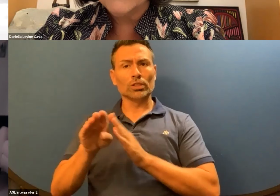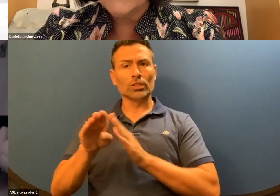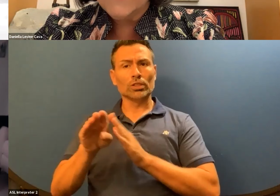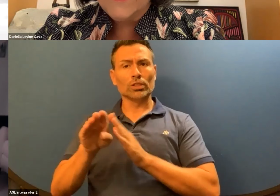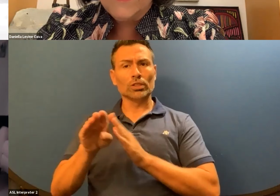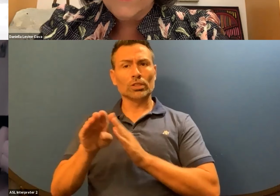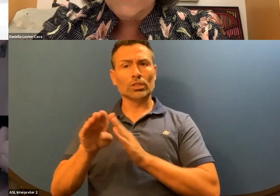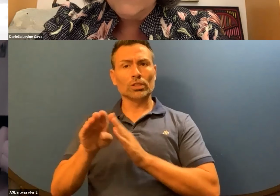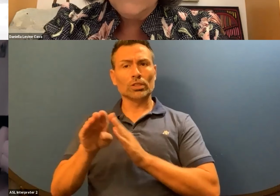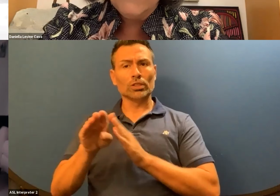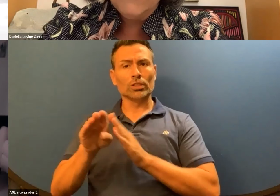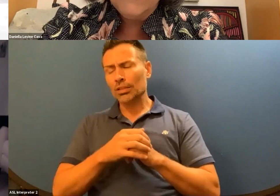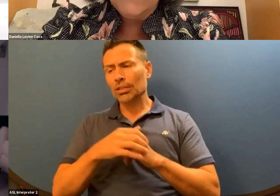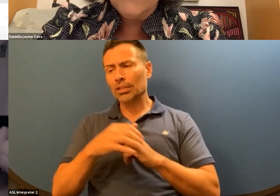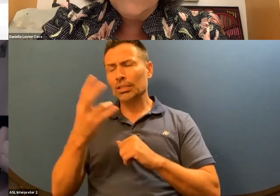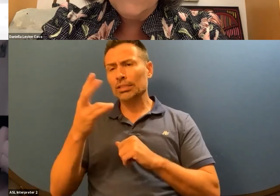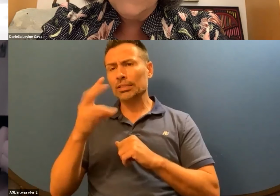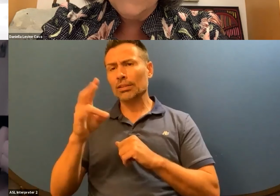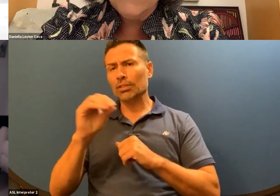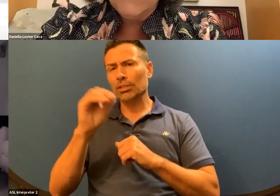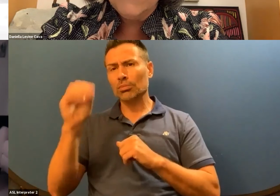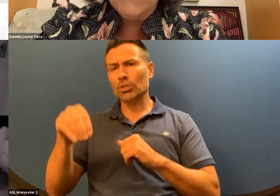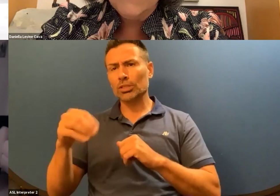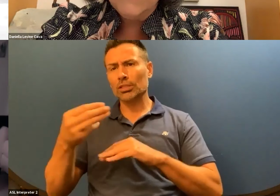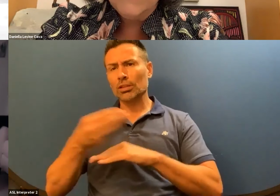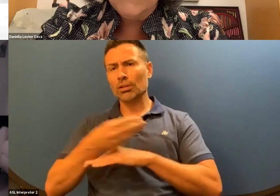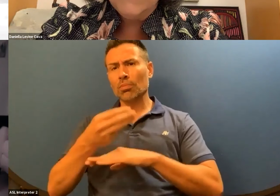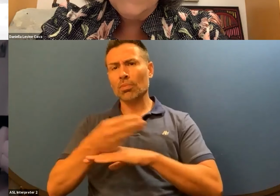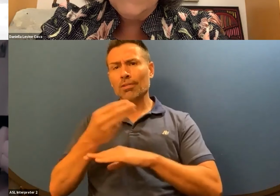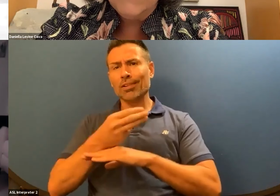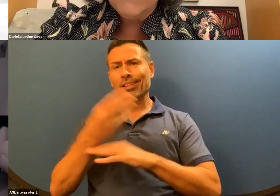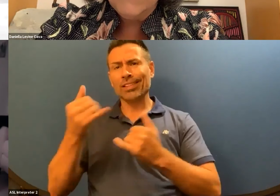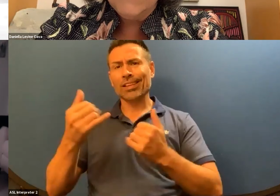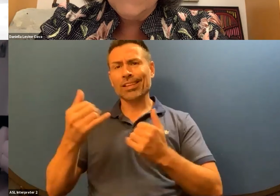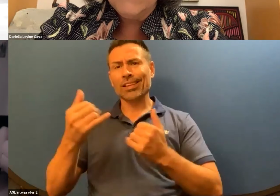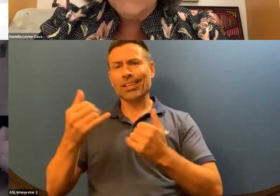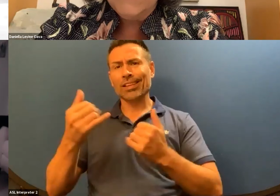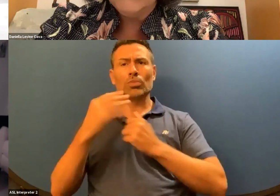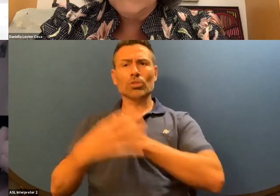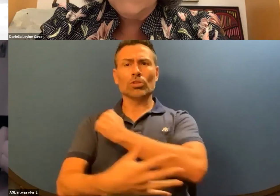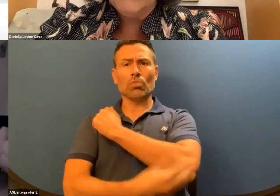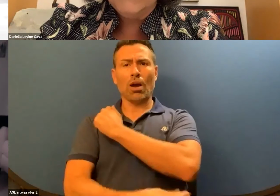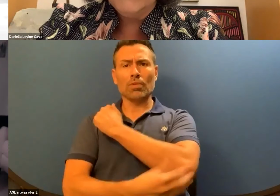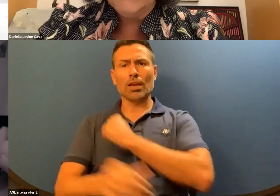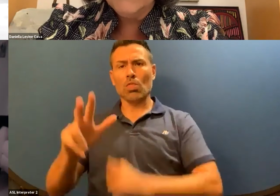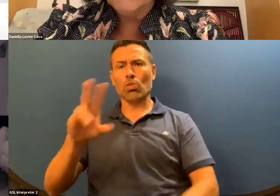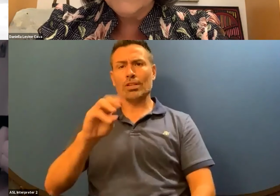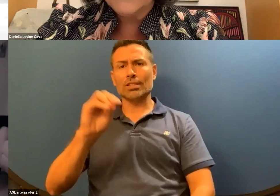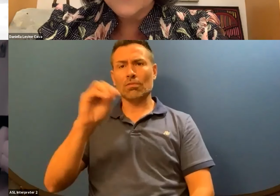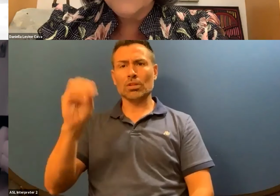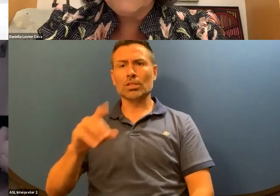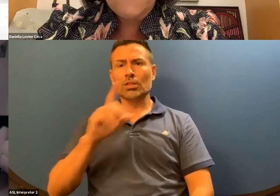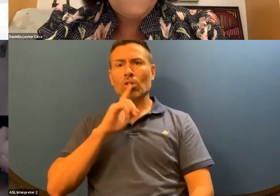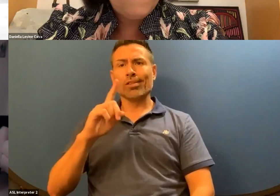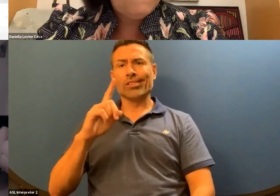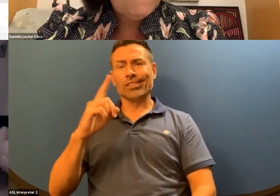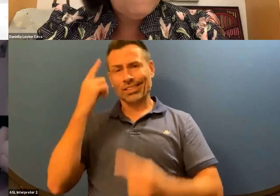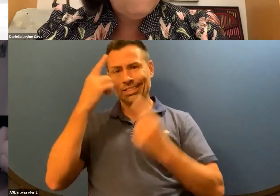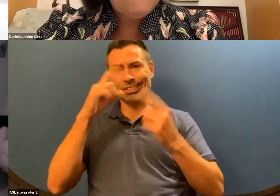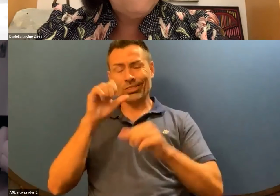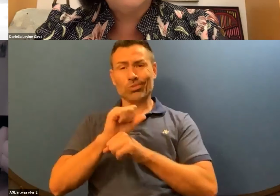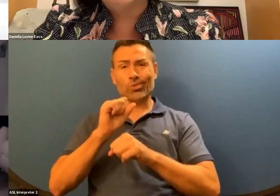Miamians were in poverty and 37% were considered the working poor. How would you address poverty in